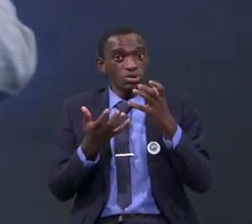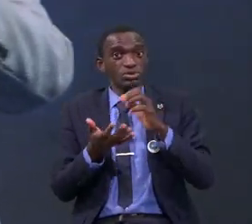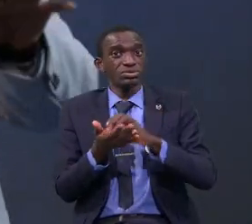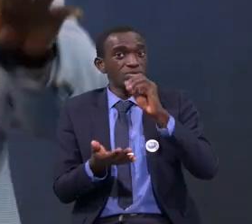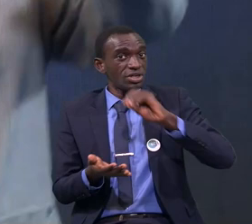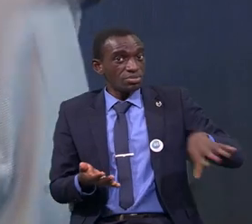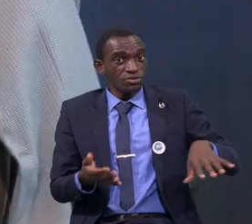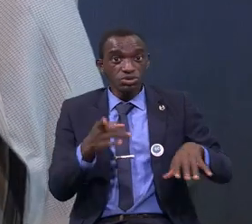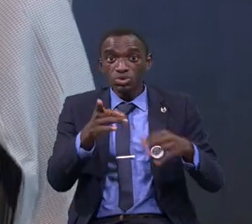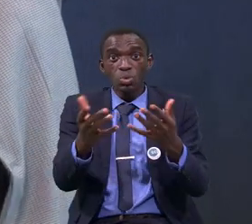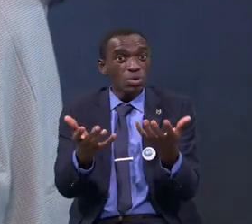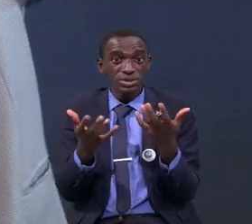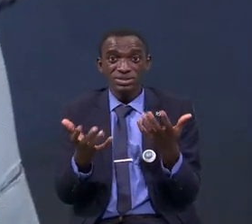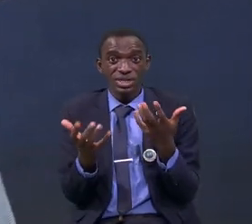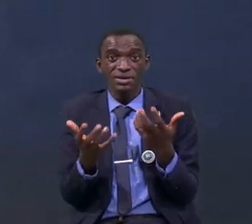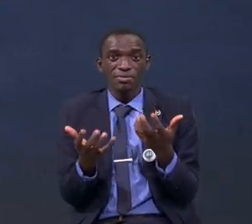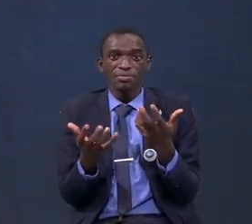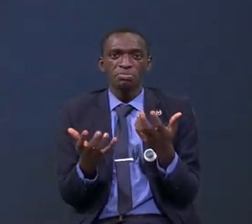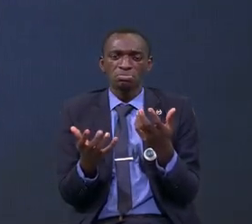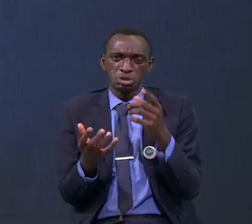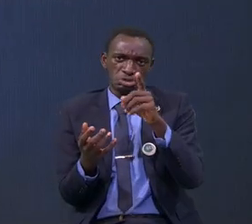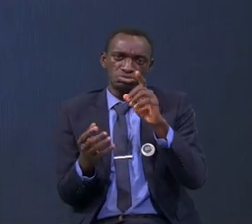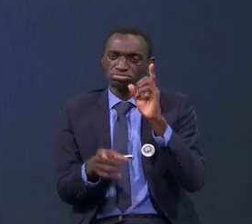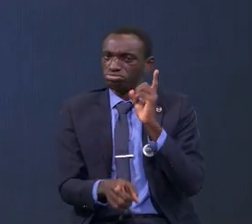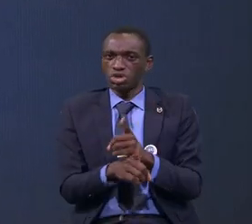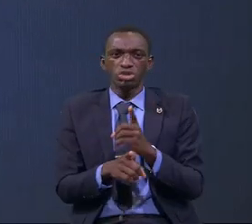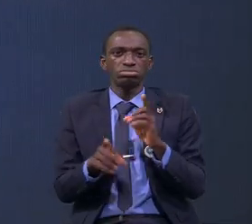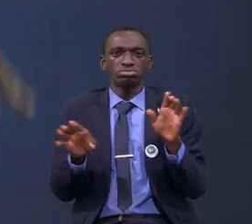Heads bowed and eyes closed. Raise up your hand.